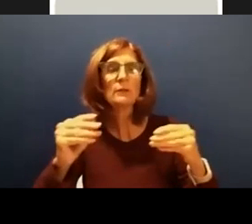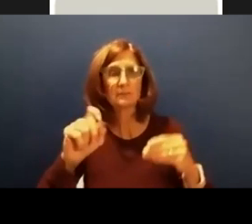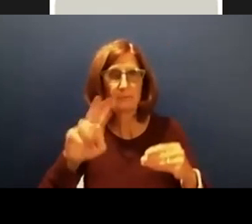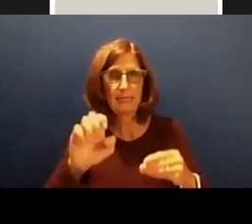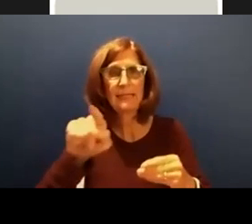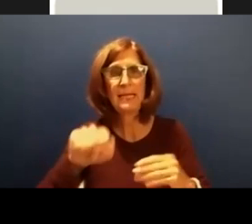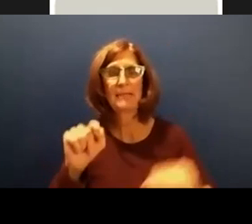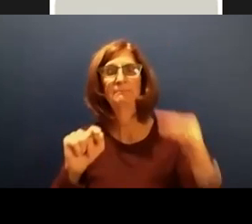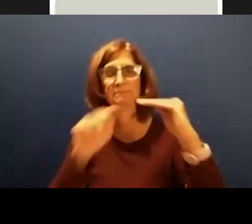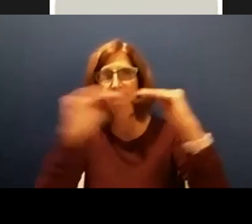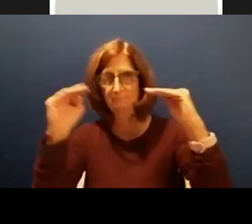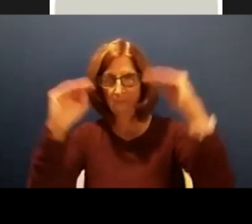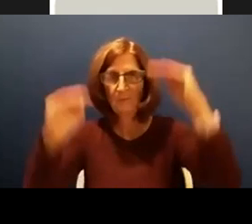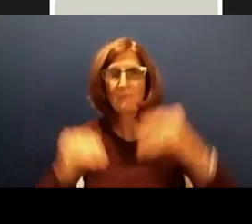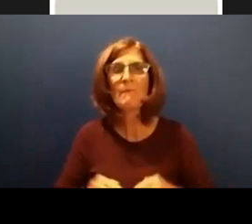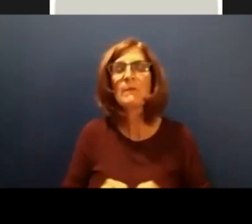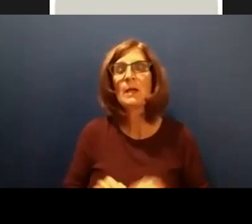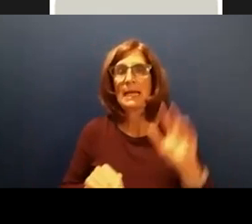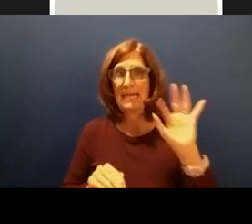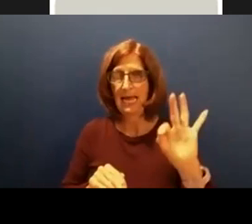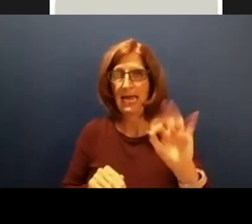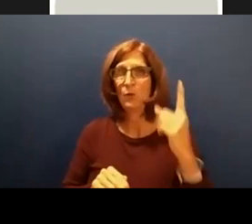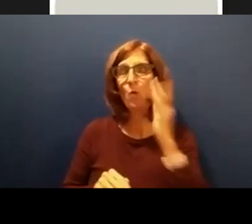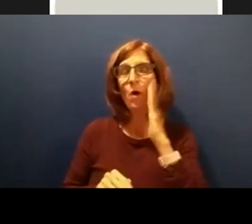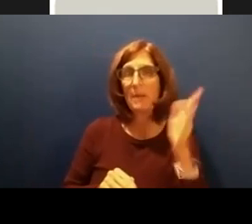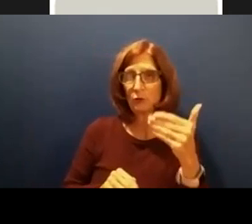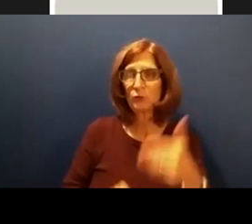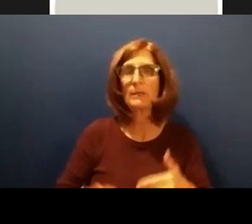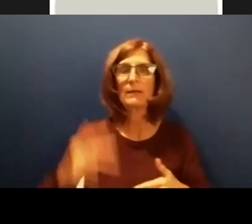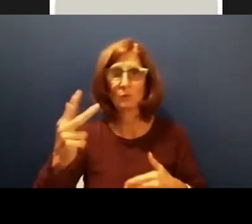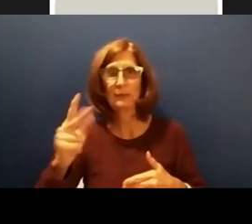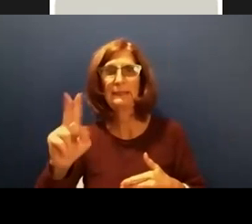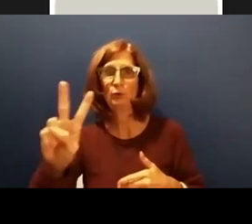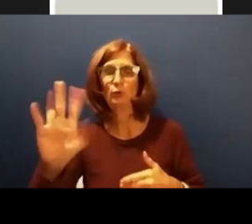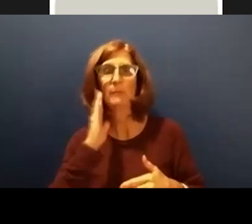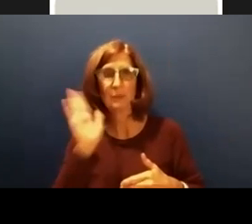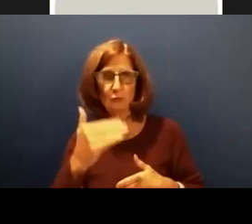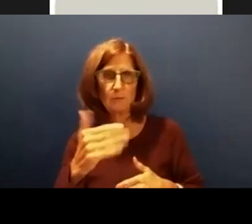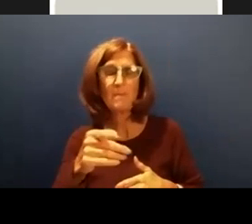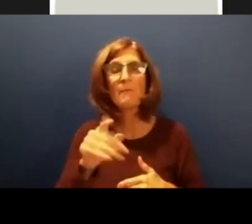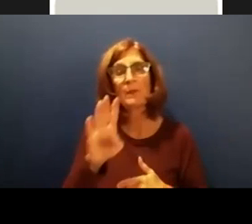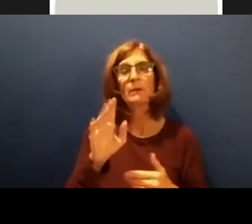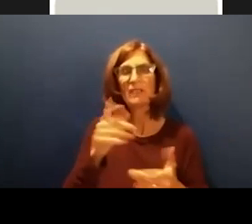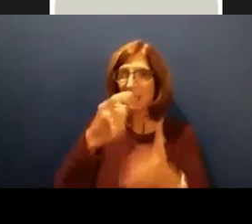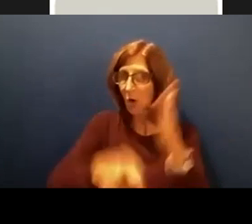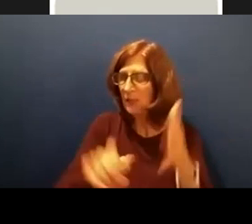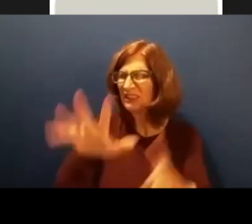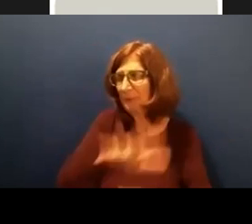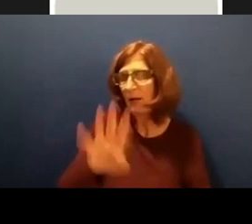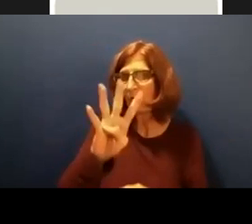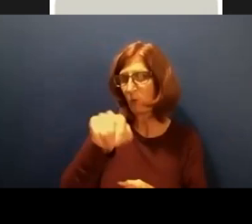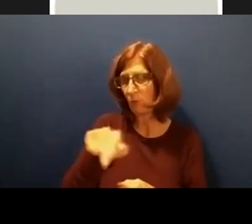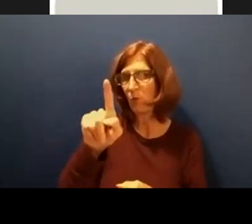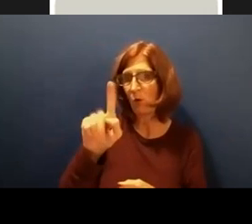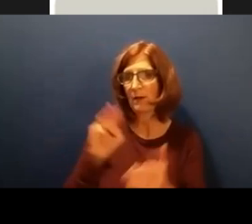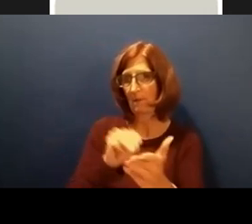one-bedroom units and 3 two-bedroom units. The total development cost is estimated to be $4.9 million. When